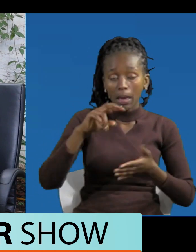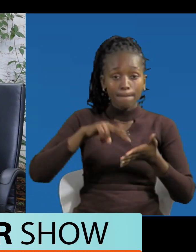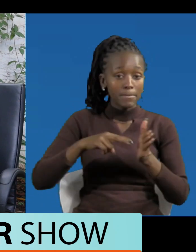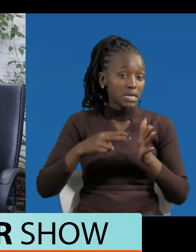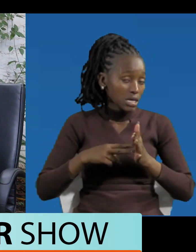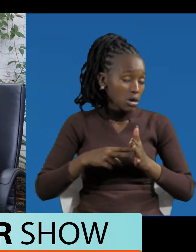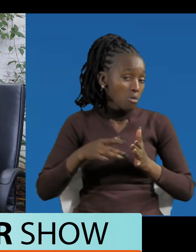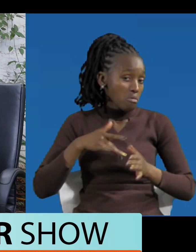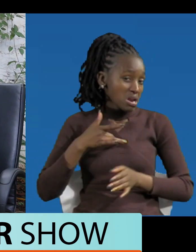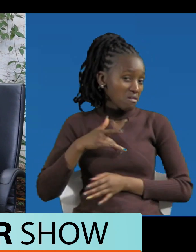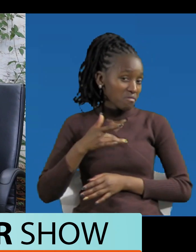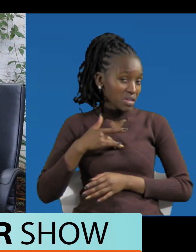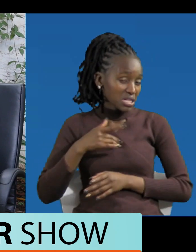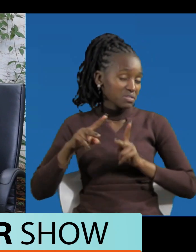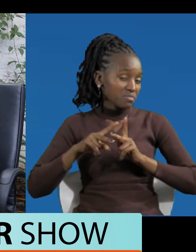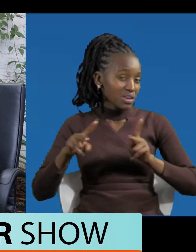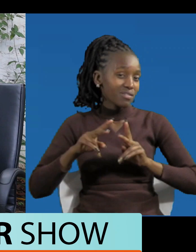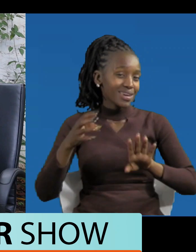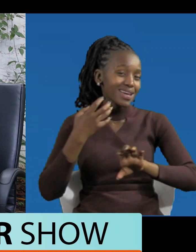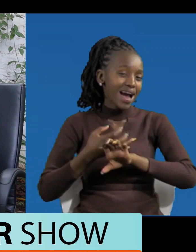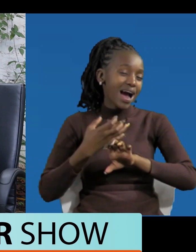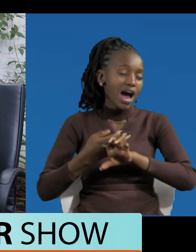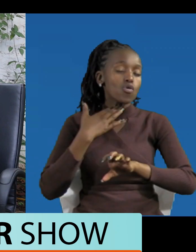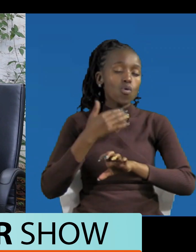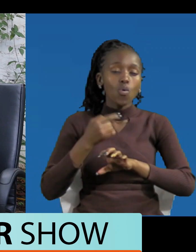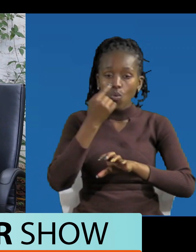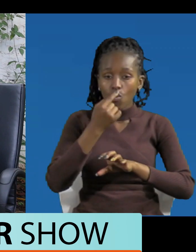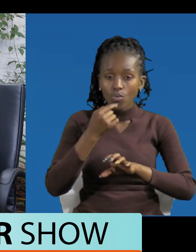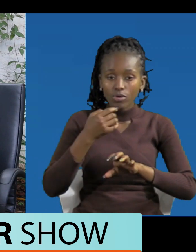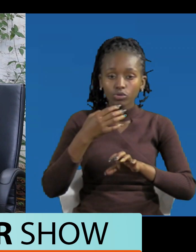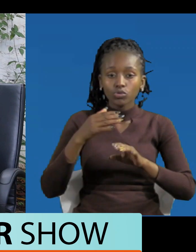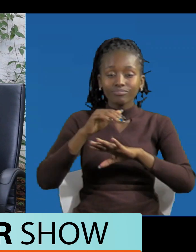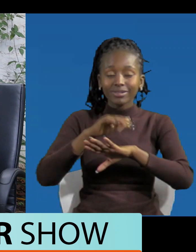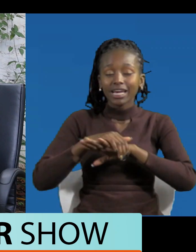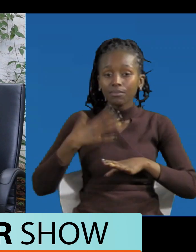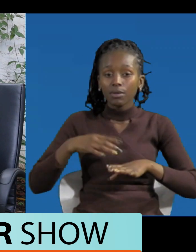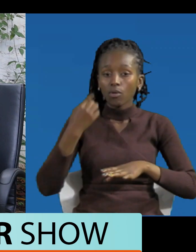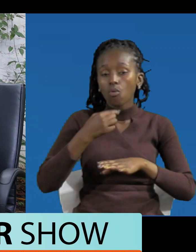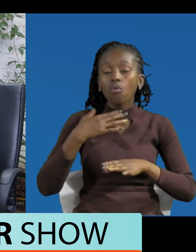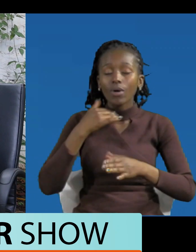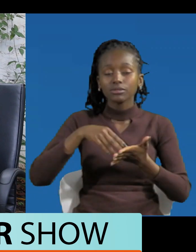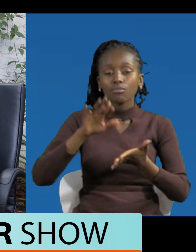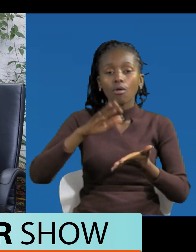It's very little to get clients who want extra makeup.